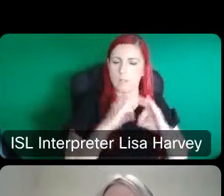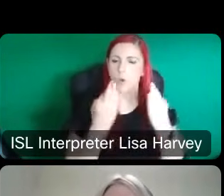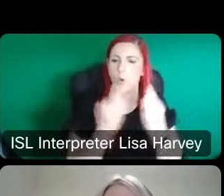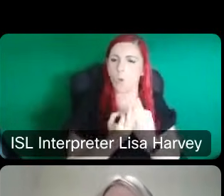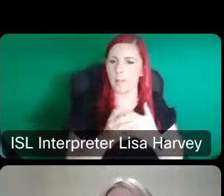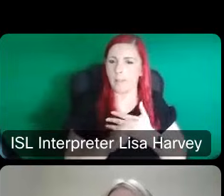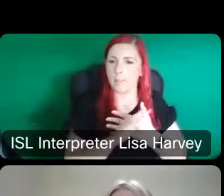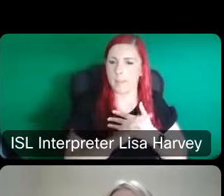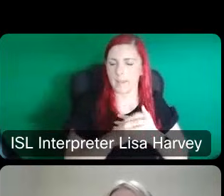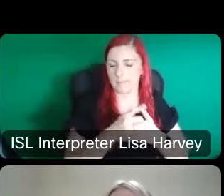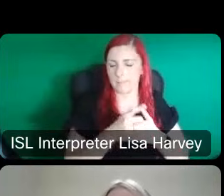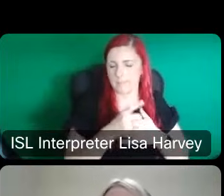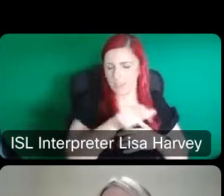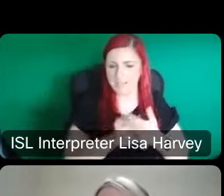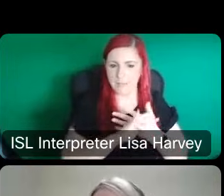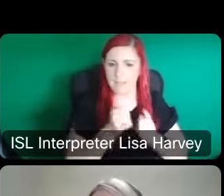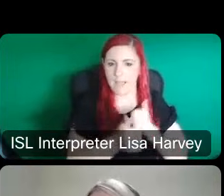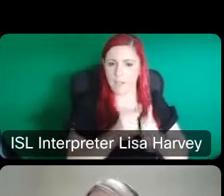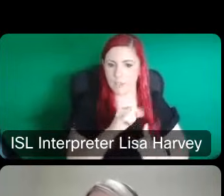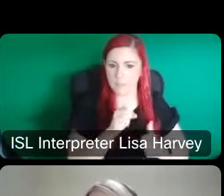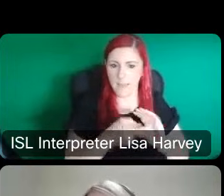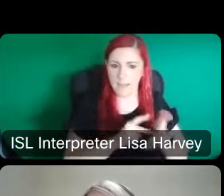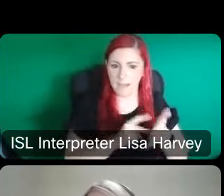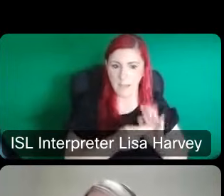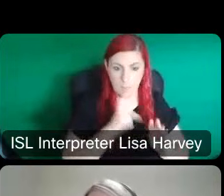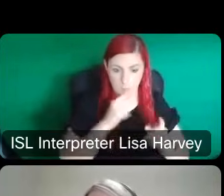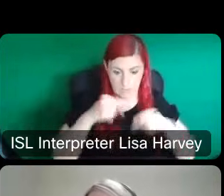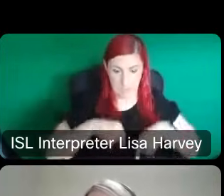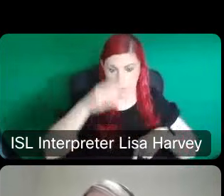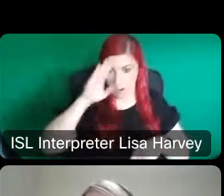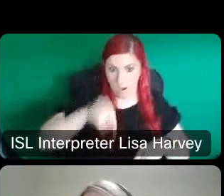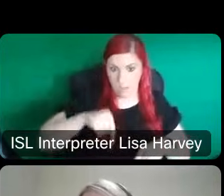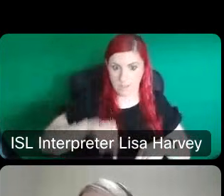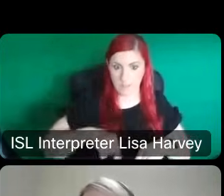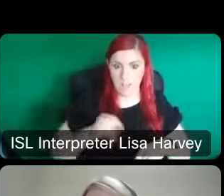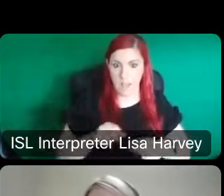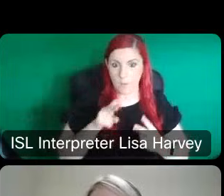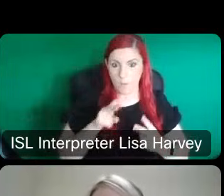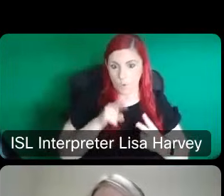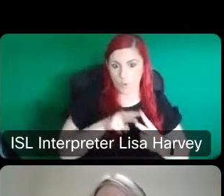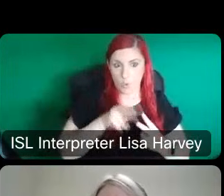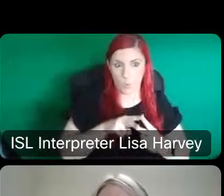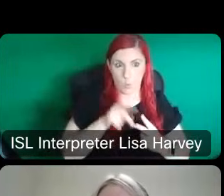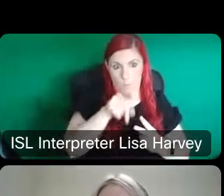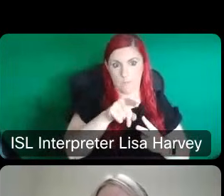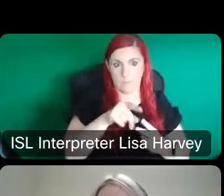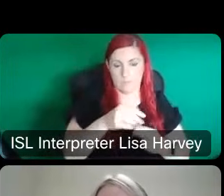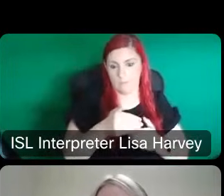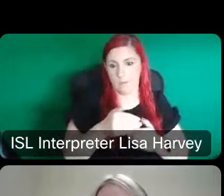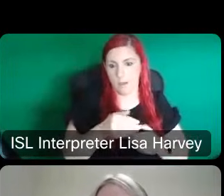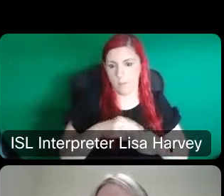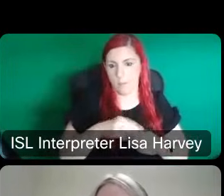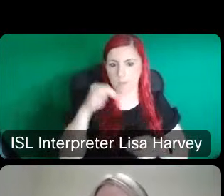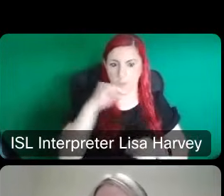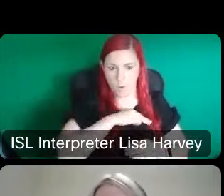and so forth. But really, within the Irish context, those two developments by the Department of Health have been key drivers to